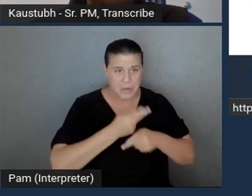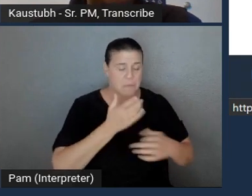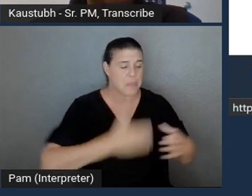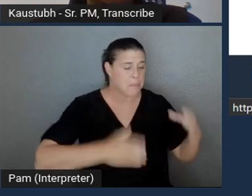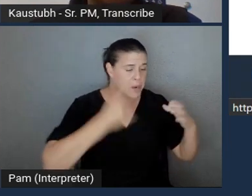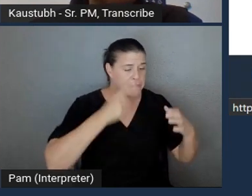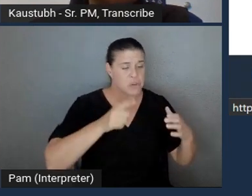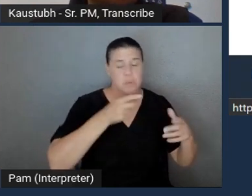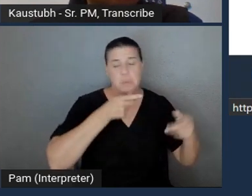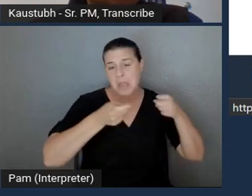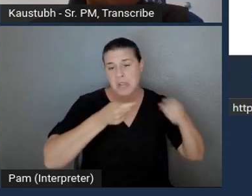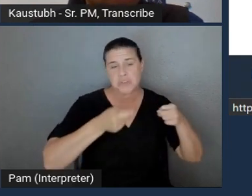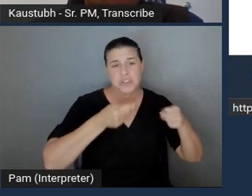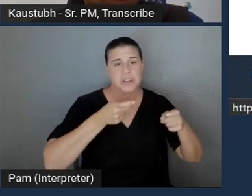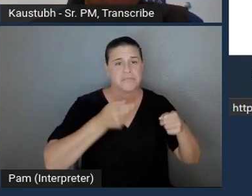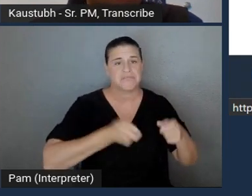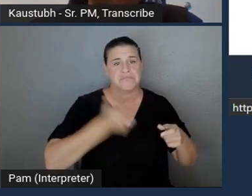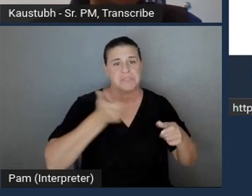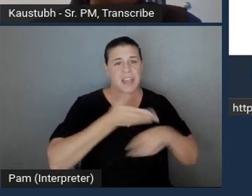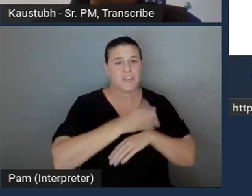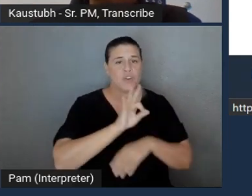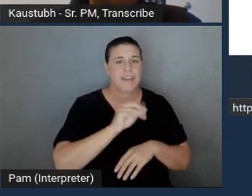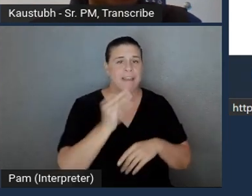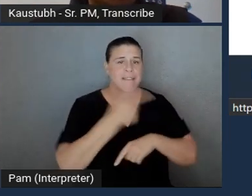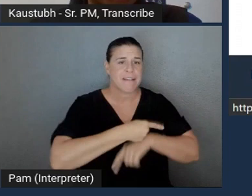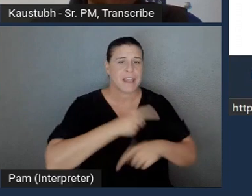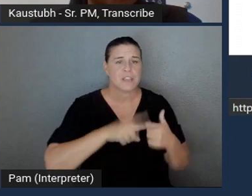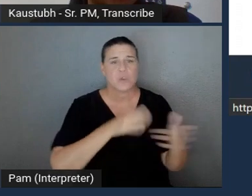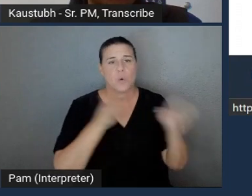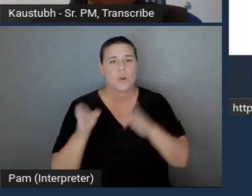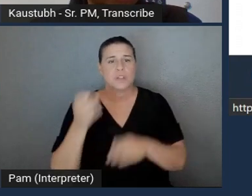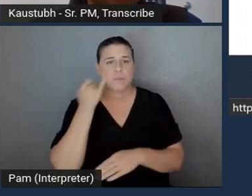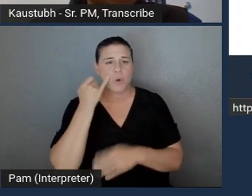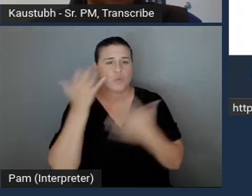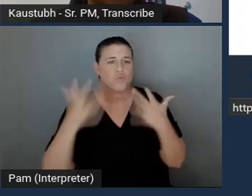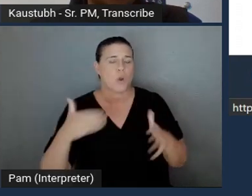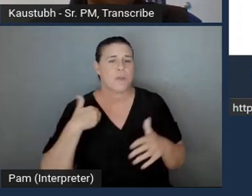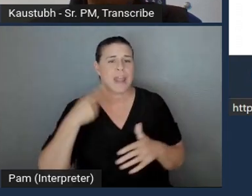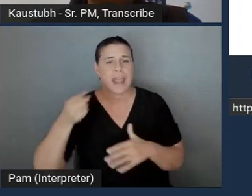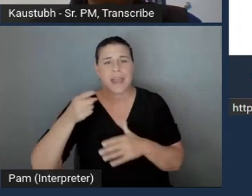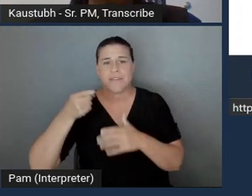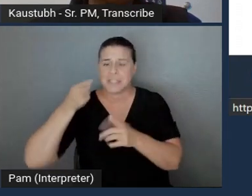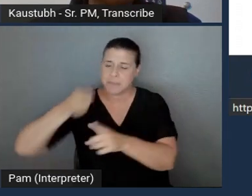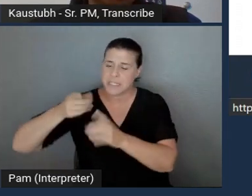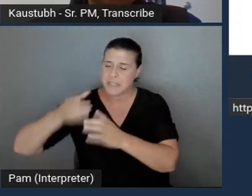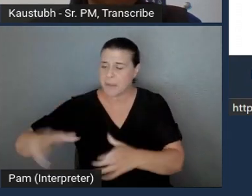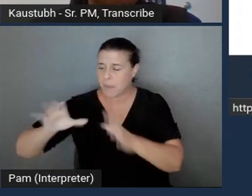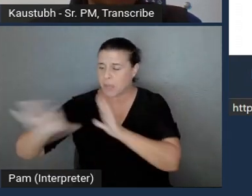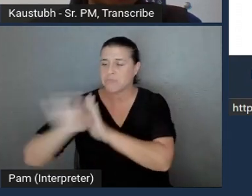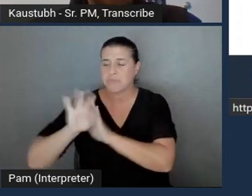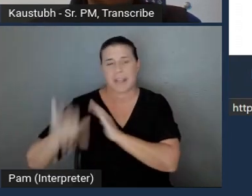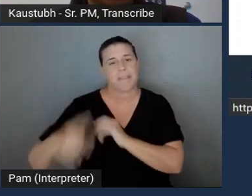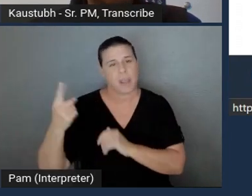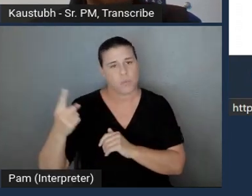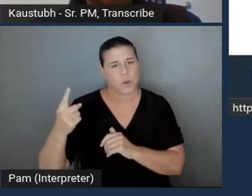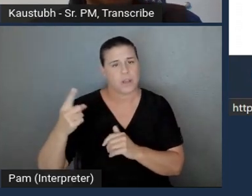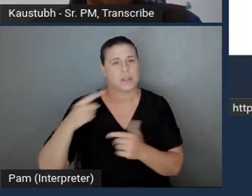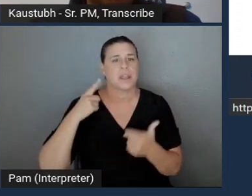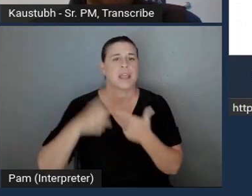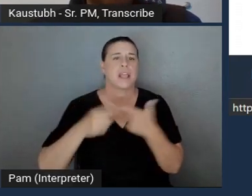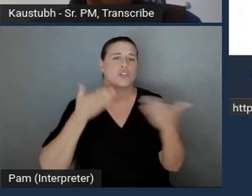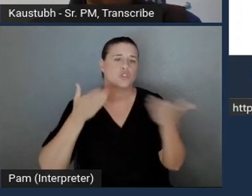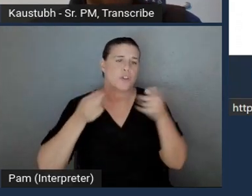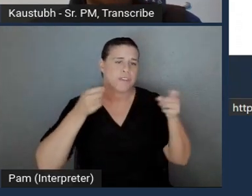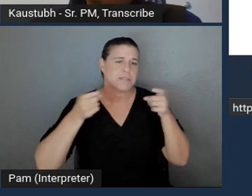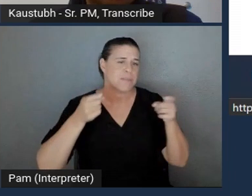like 90 days. Or if you have a bucket that you already have specified, you can select that. I'm going to go with service managed S3